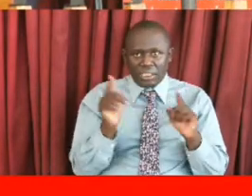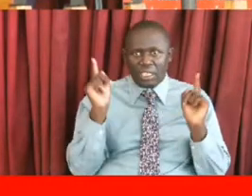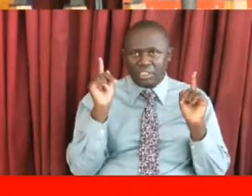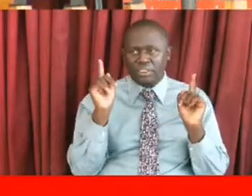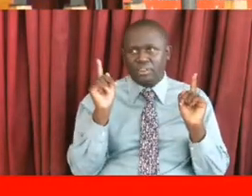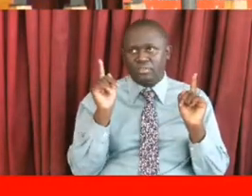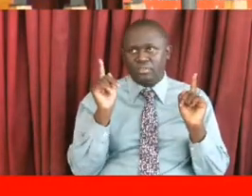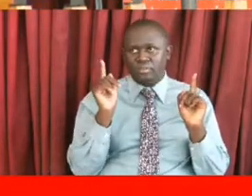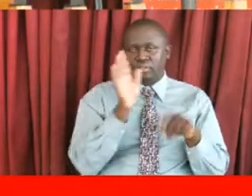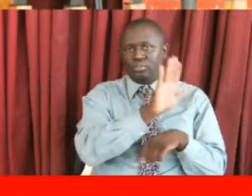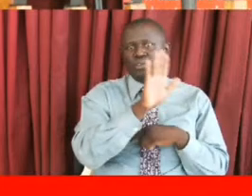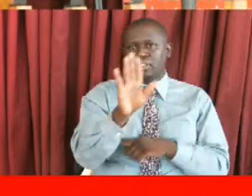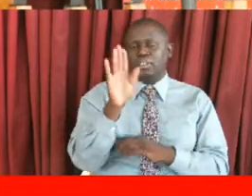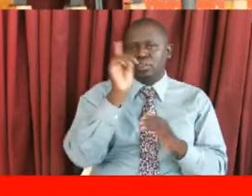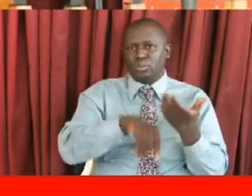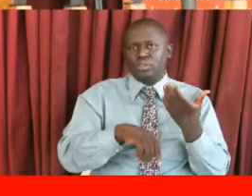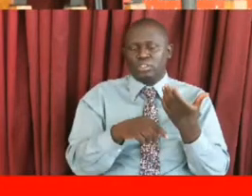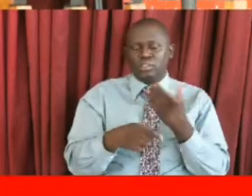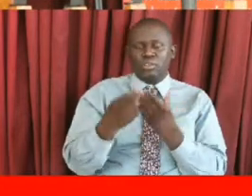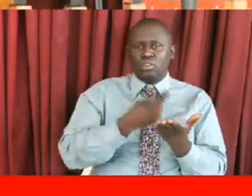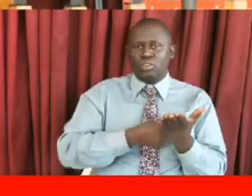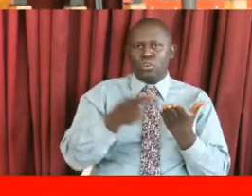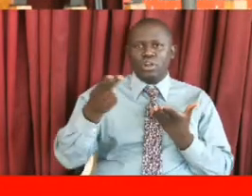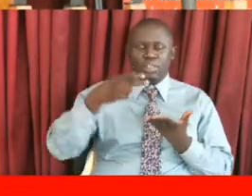declares his divine